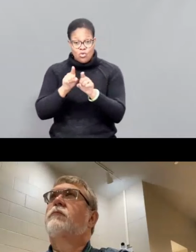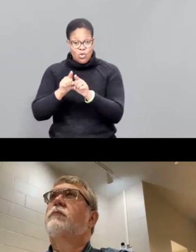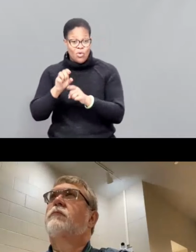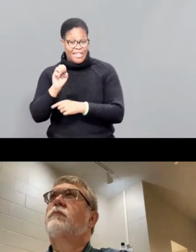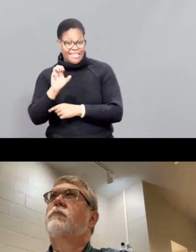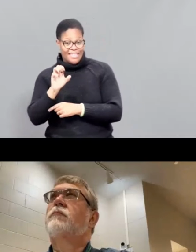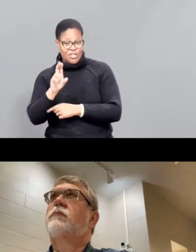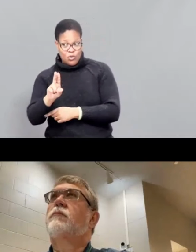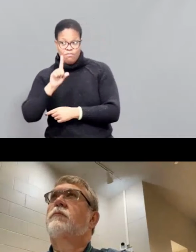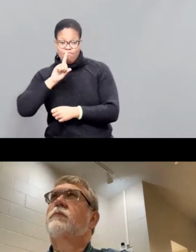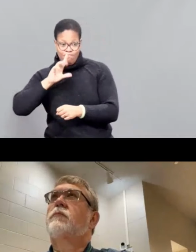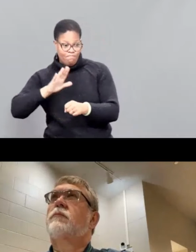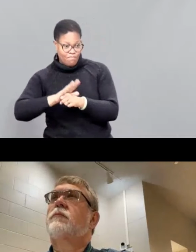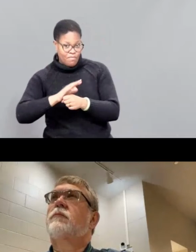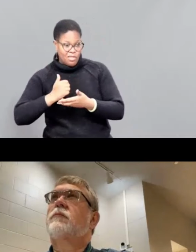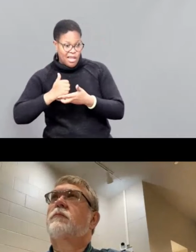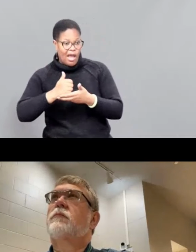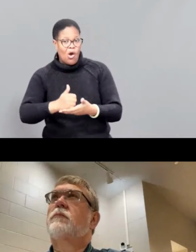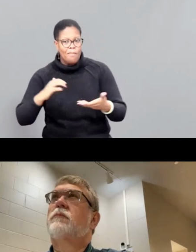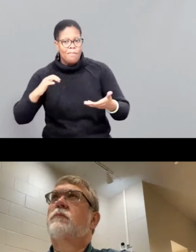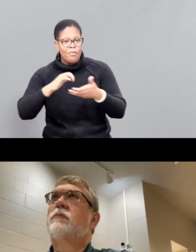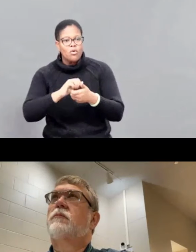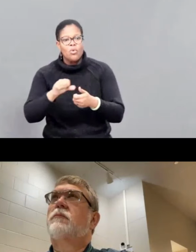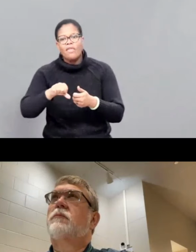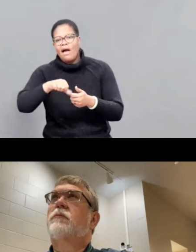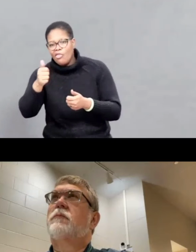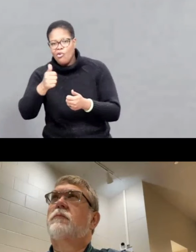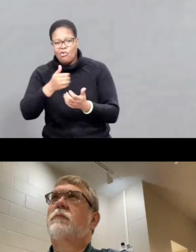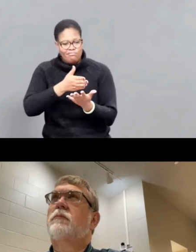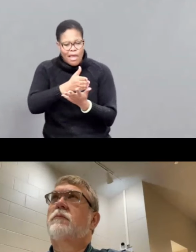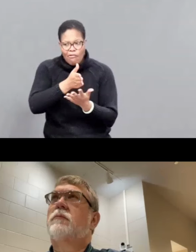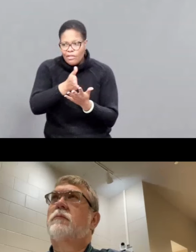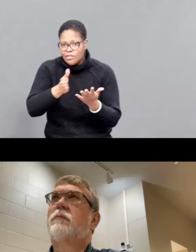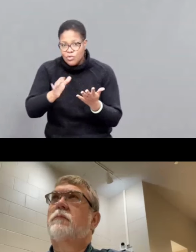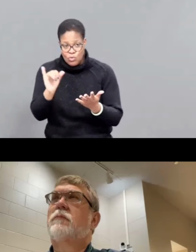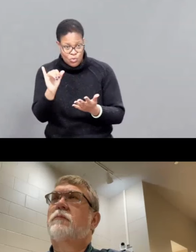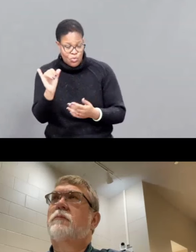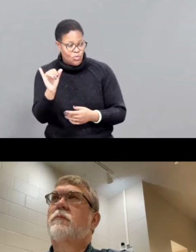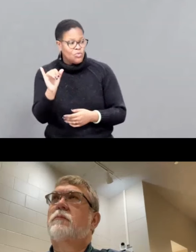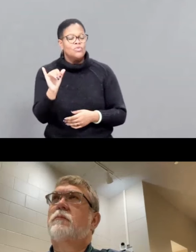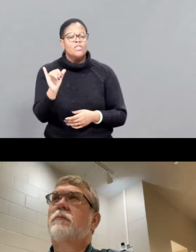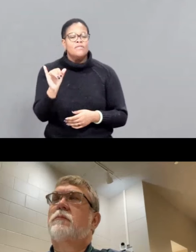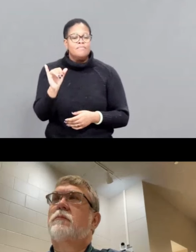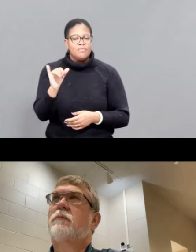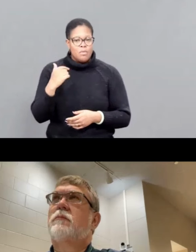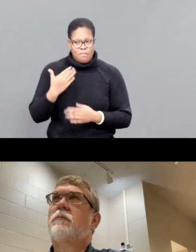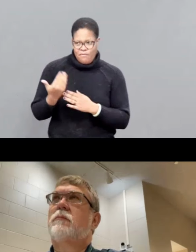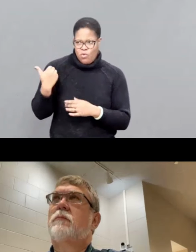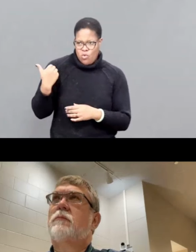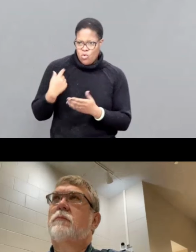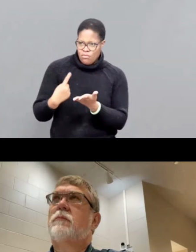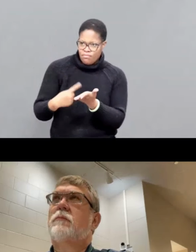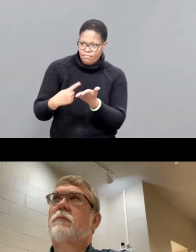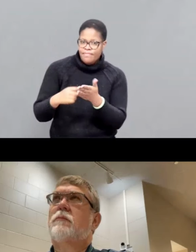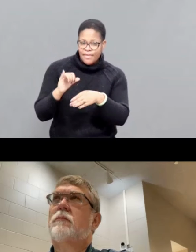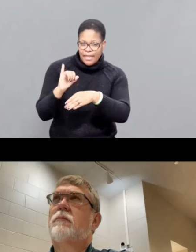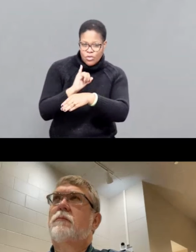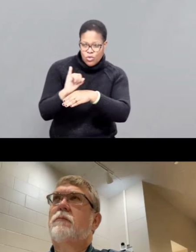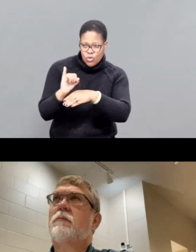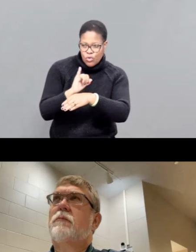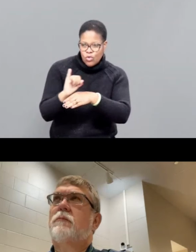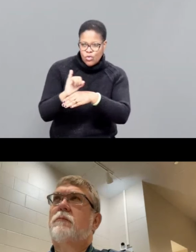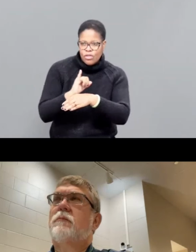commitment to help us and partner with us in other areas. So, you know, we talked about internships